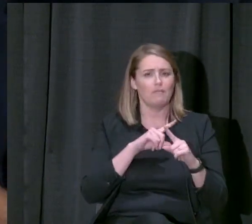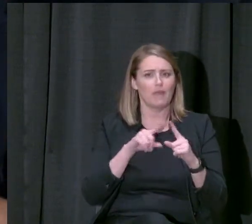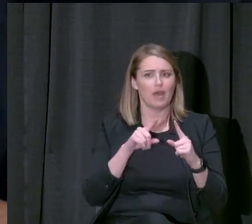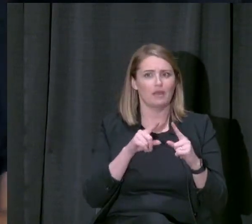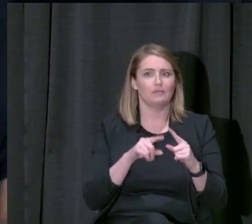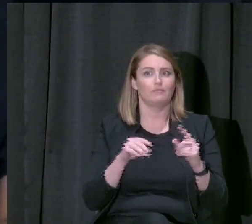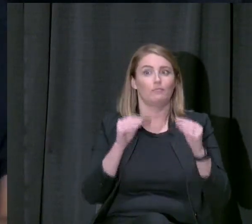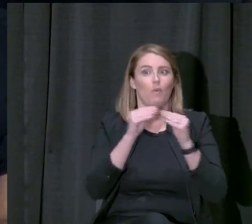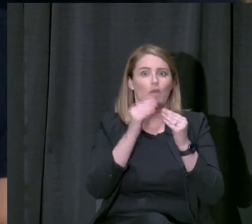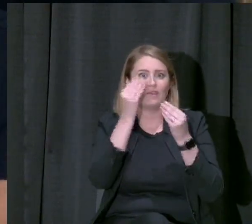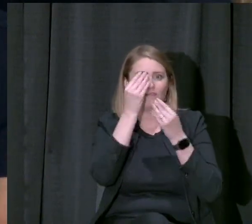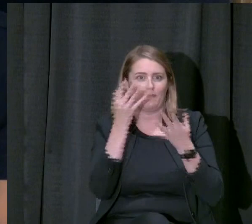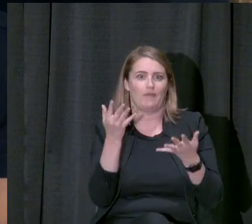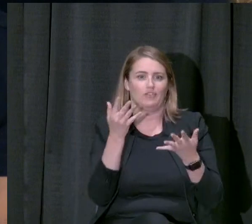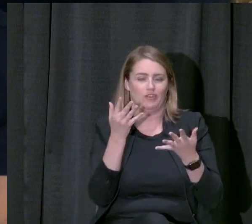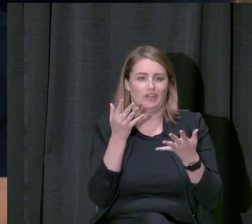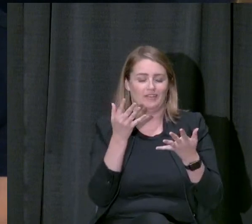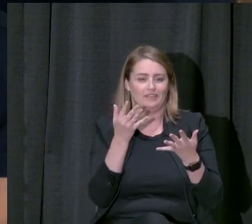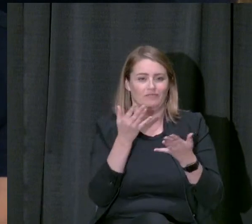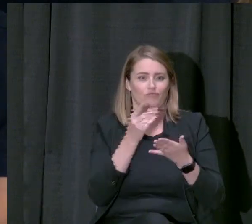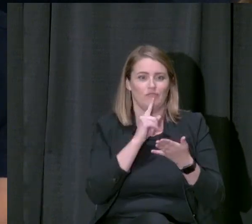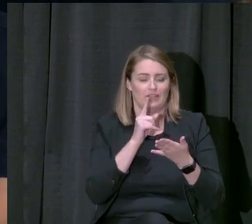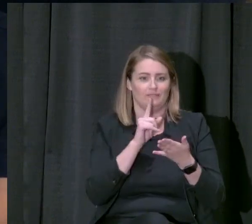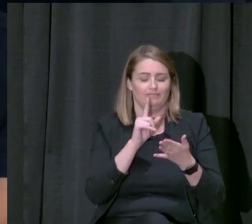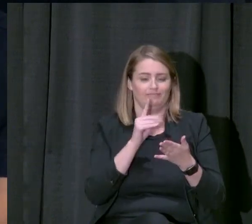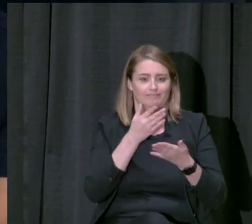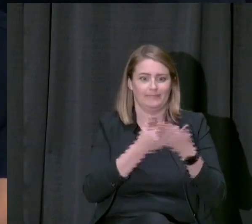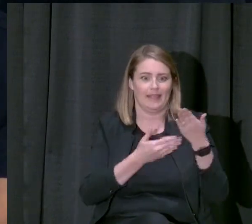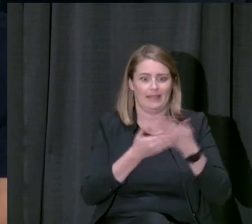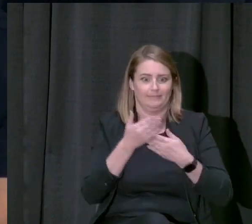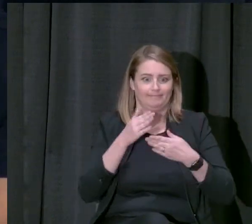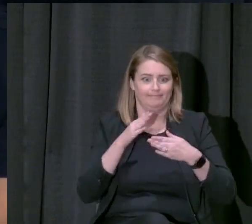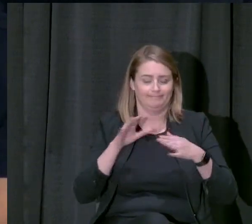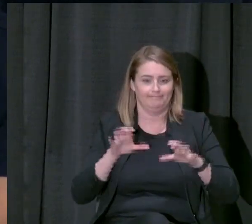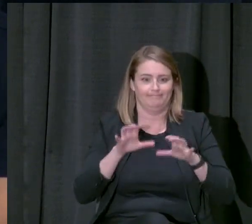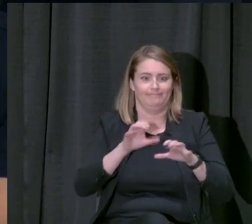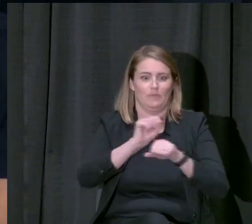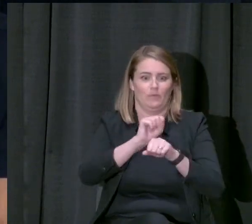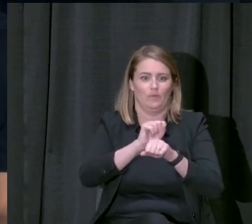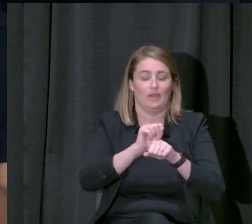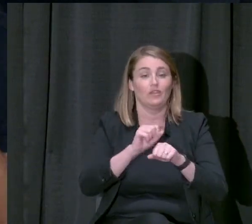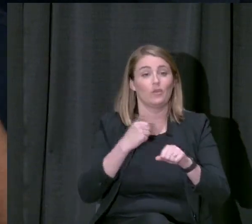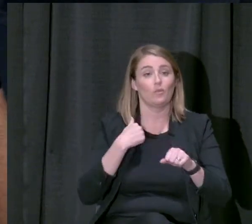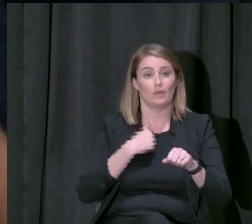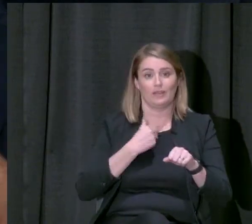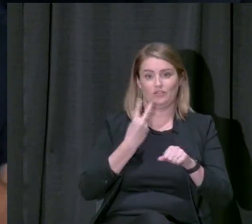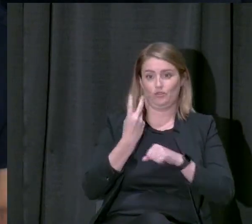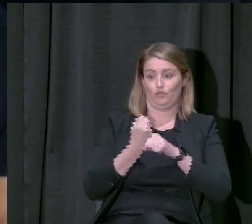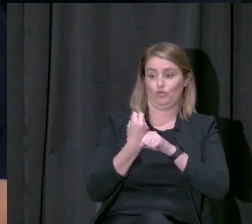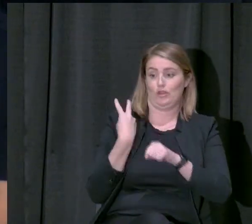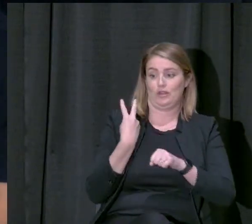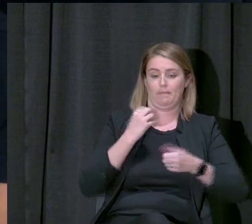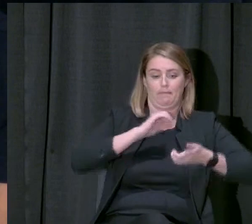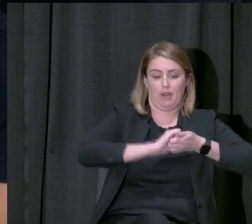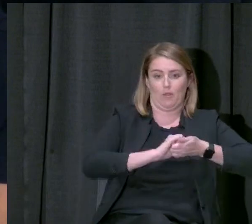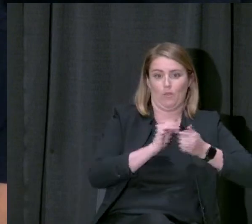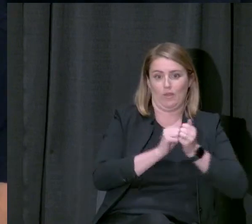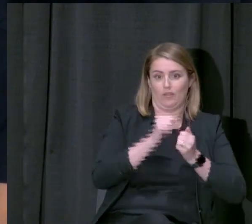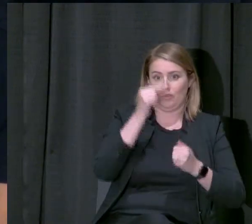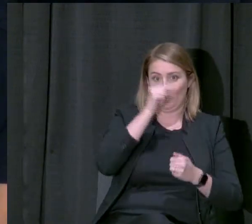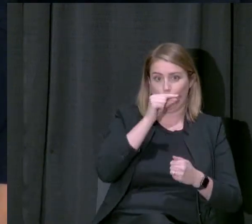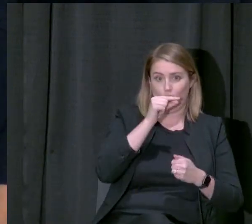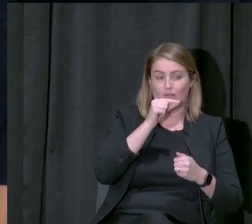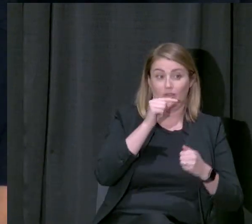information, but in a hands-free way. So a couple of years back, we did a partnership with the Google, where we put our software on the Google